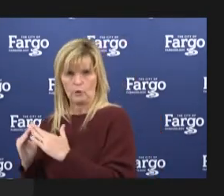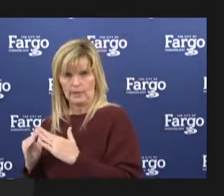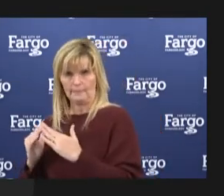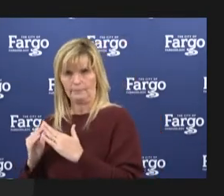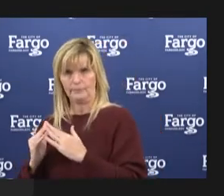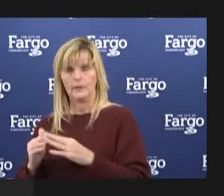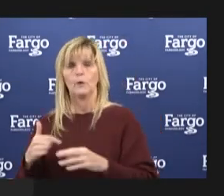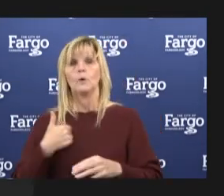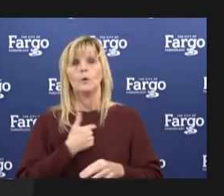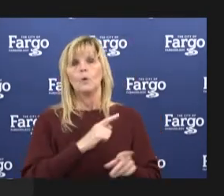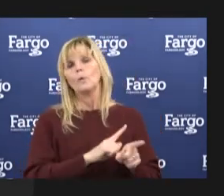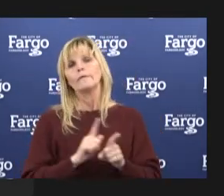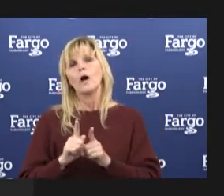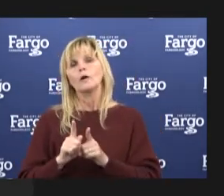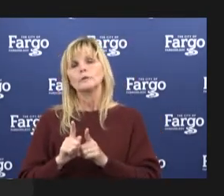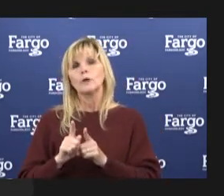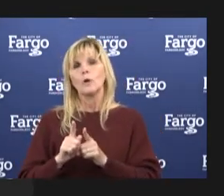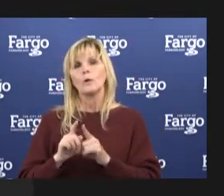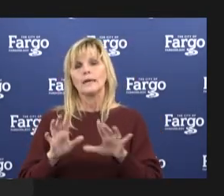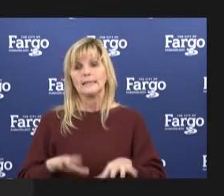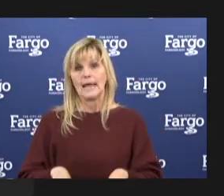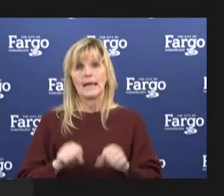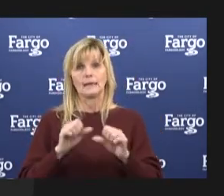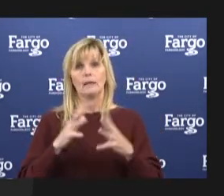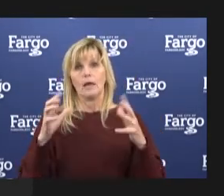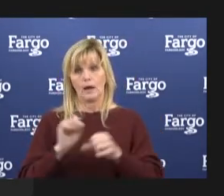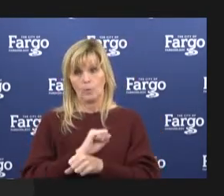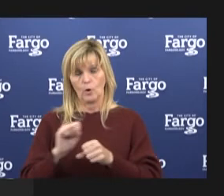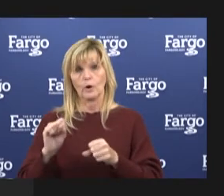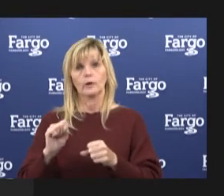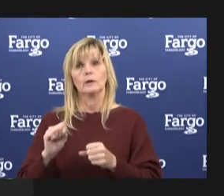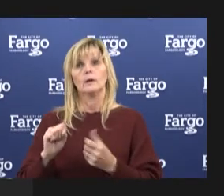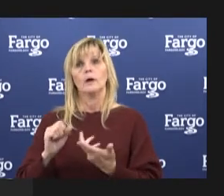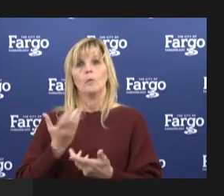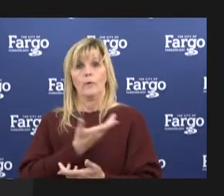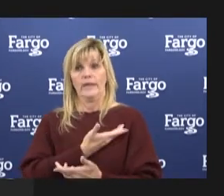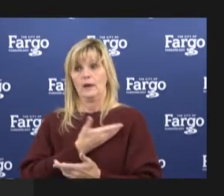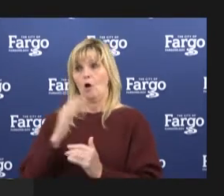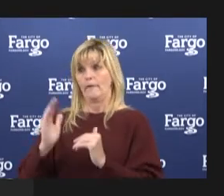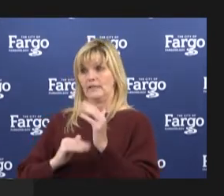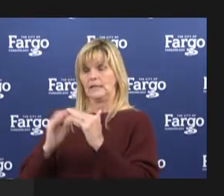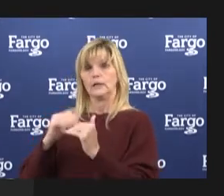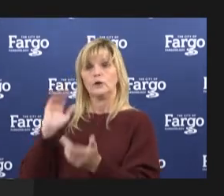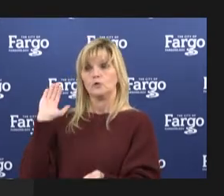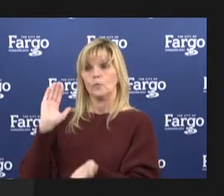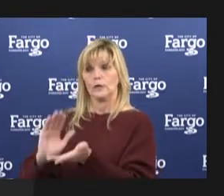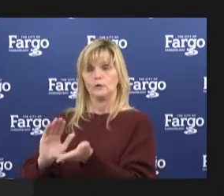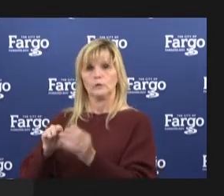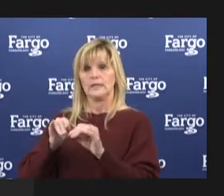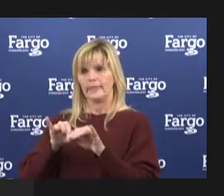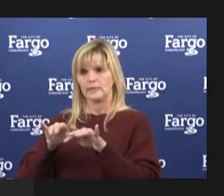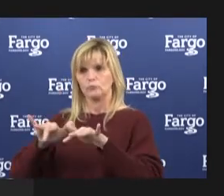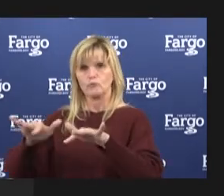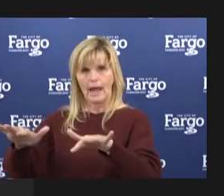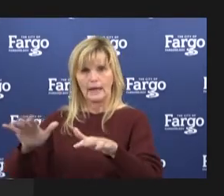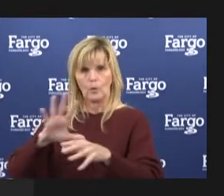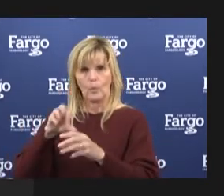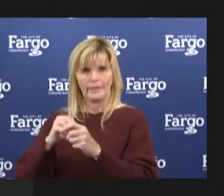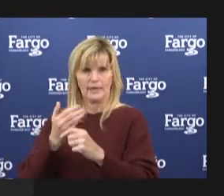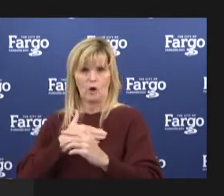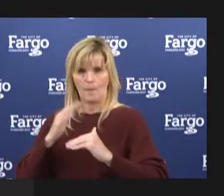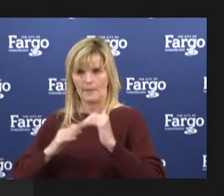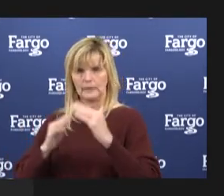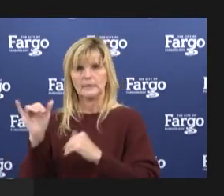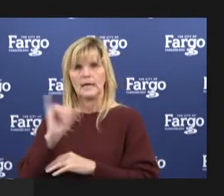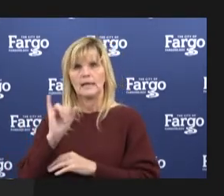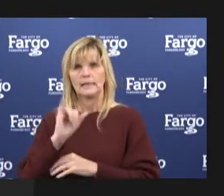We've also taken significant steps within our facilities, as we've discussed previously, to reduce the transmission of COVID-19,